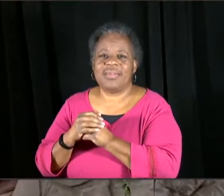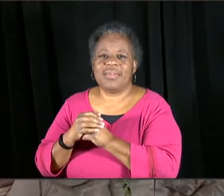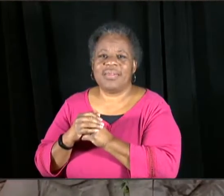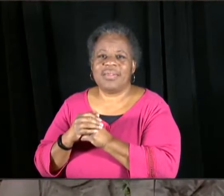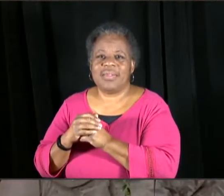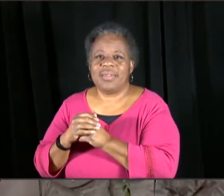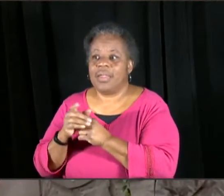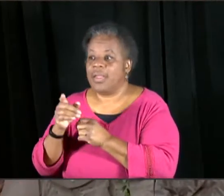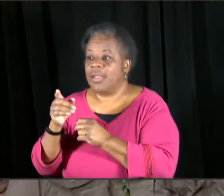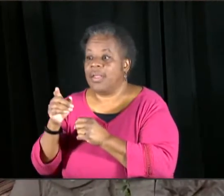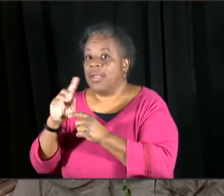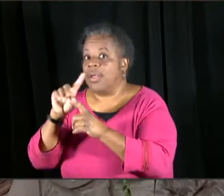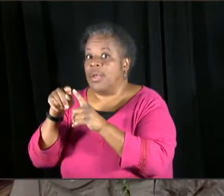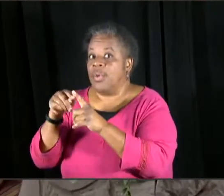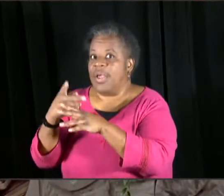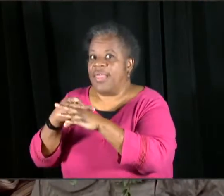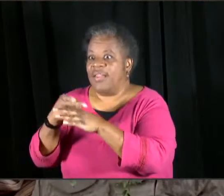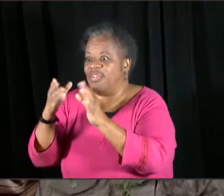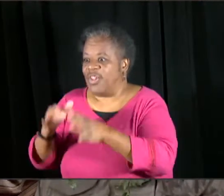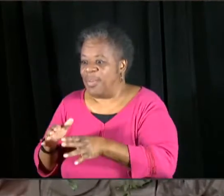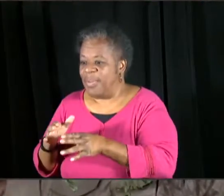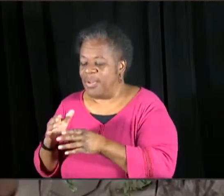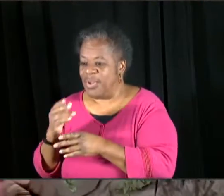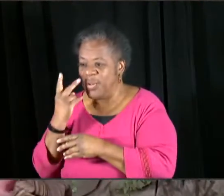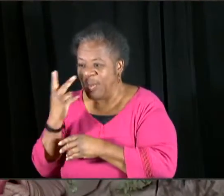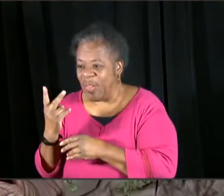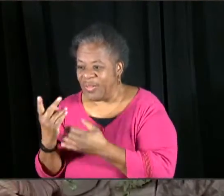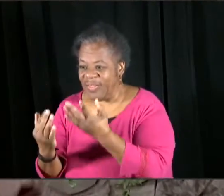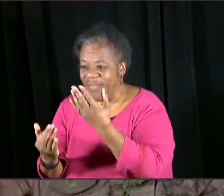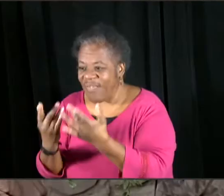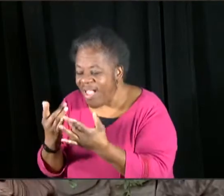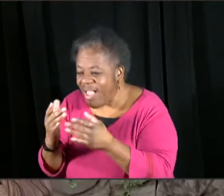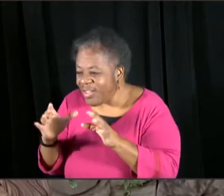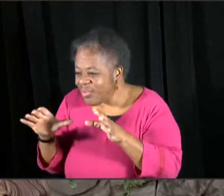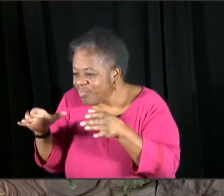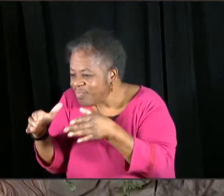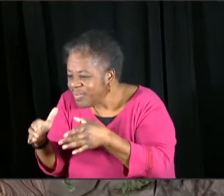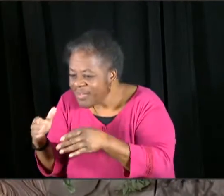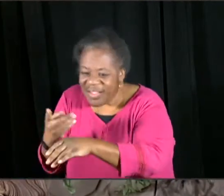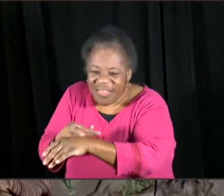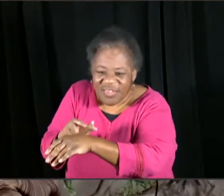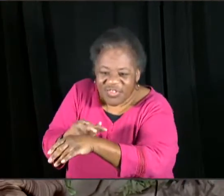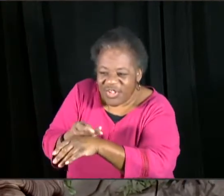Because when they focused on the fire and the sheep and the hills, they could almost believe that